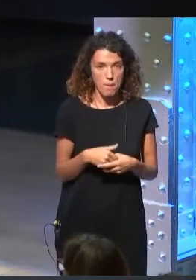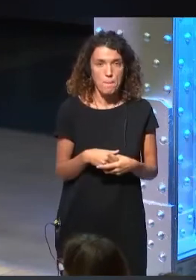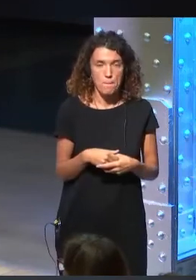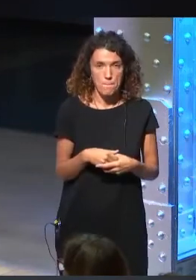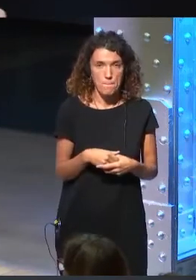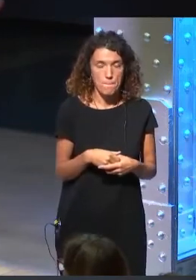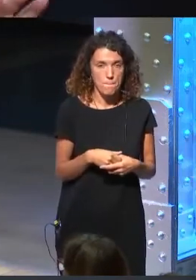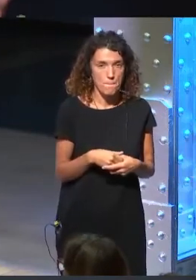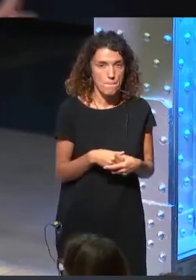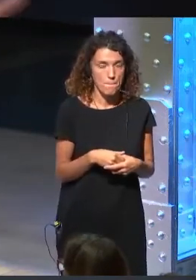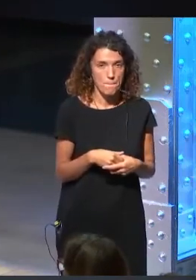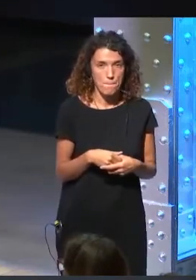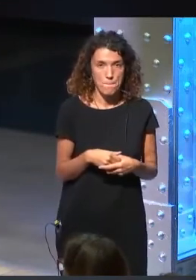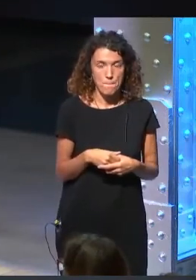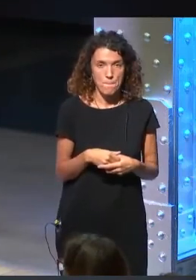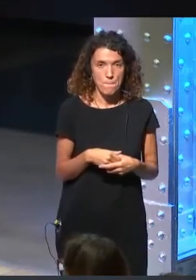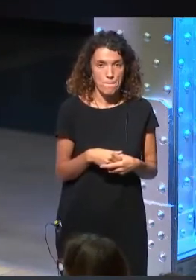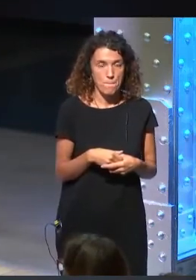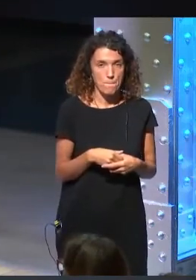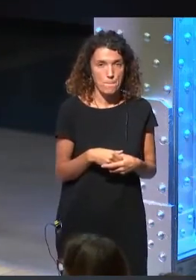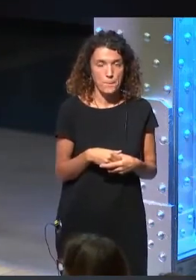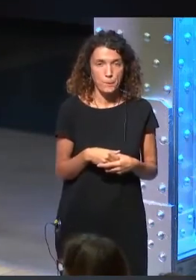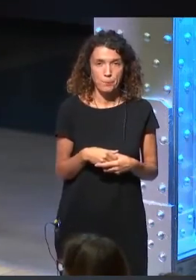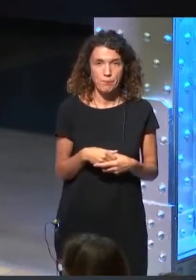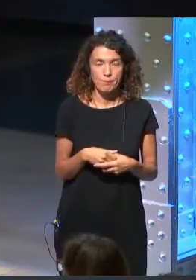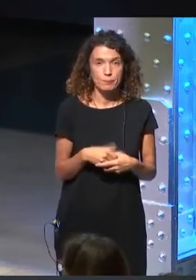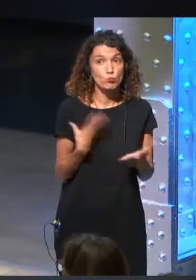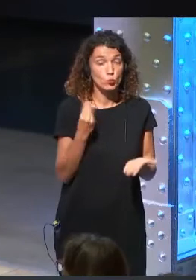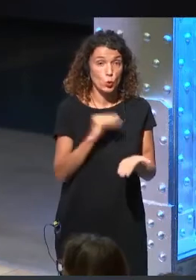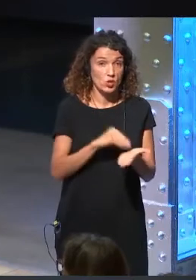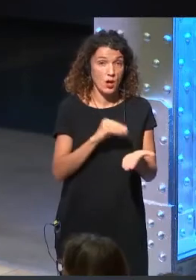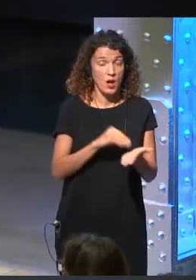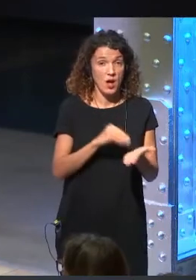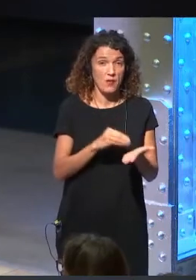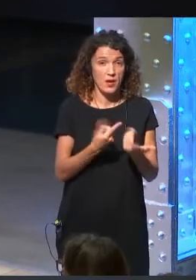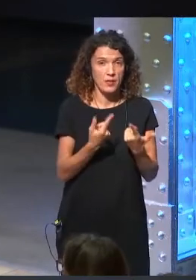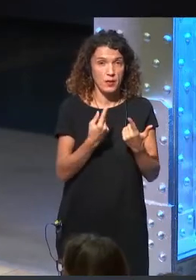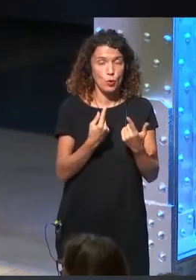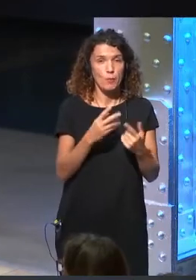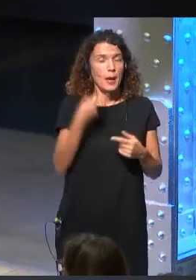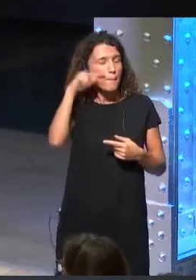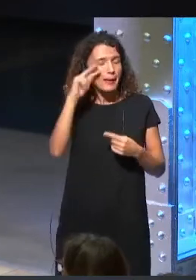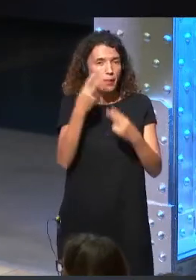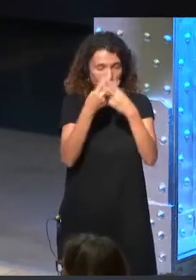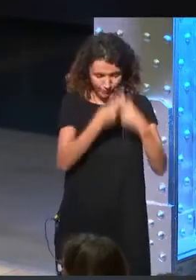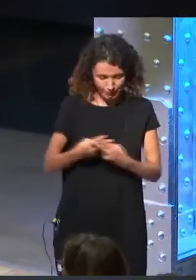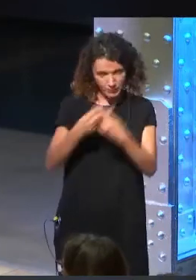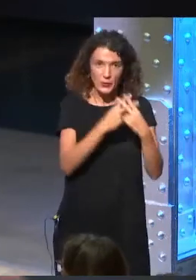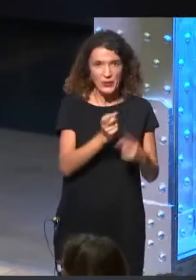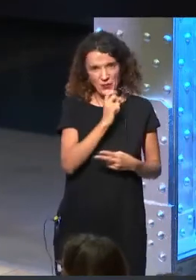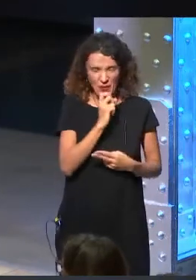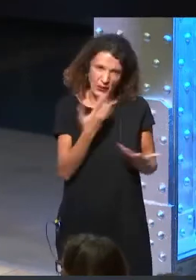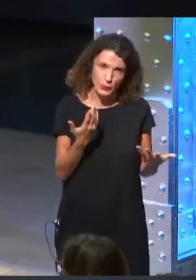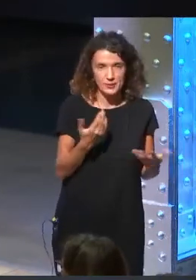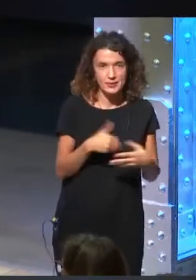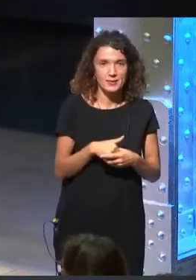analysing one's own autobiographical experience. But I know when I recognised